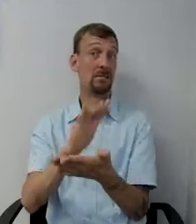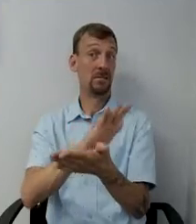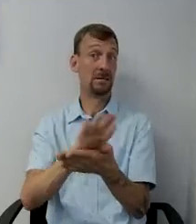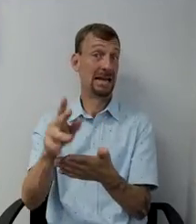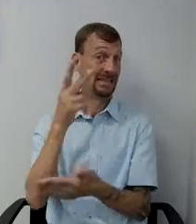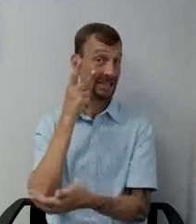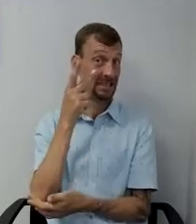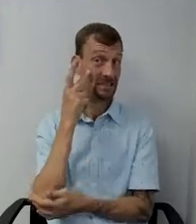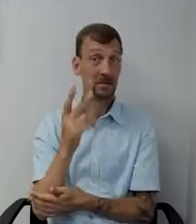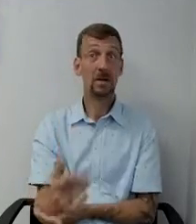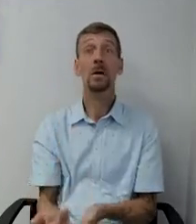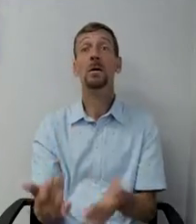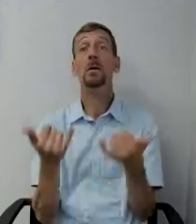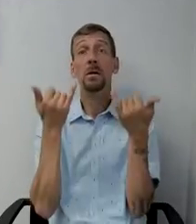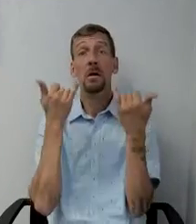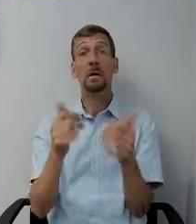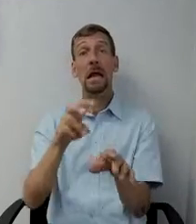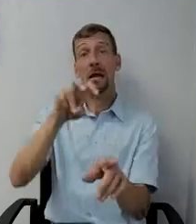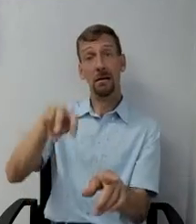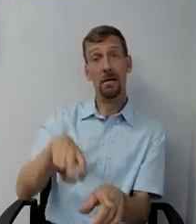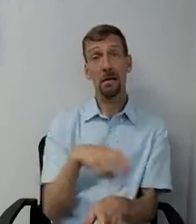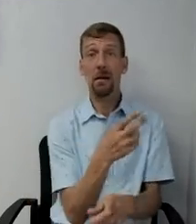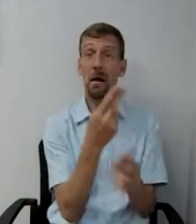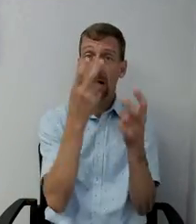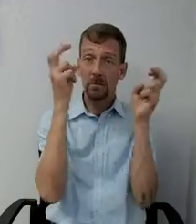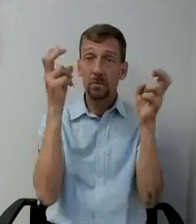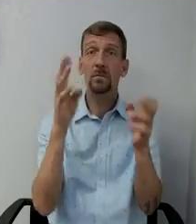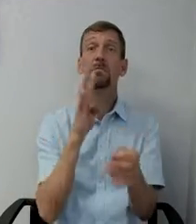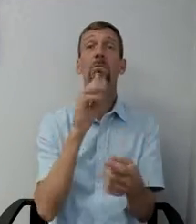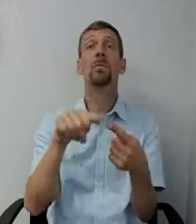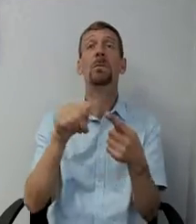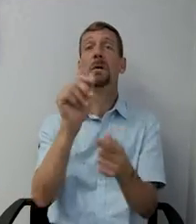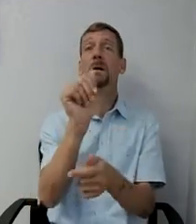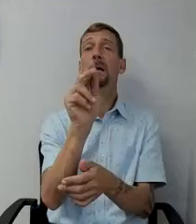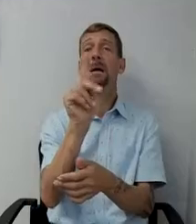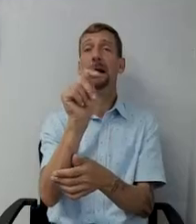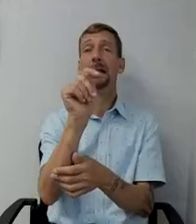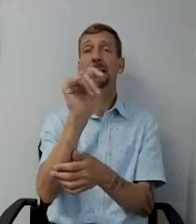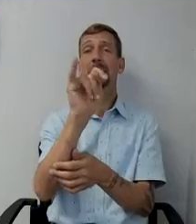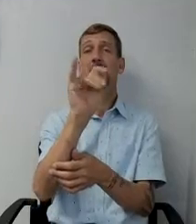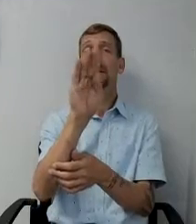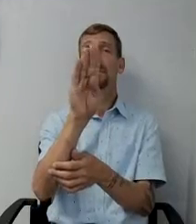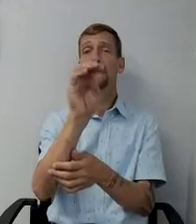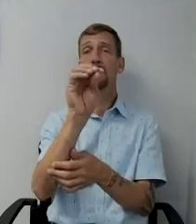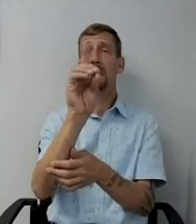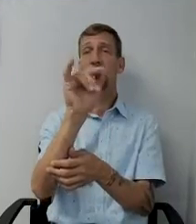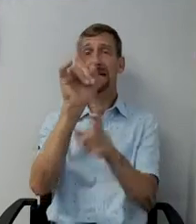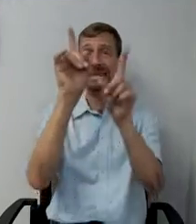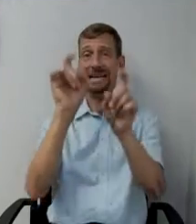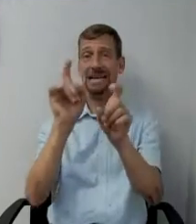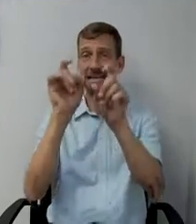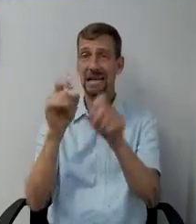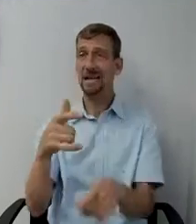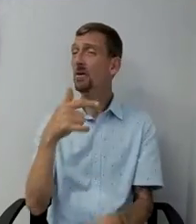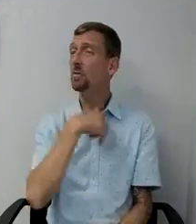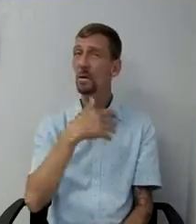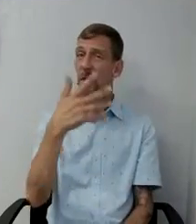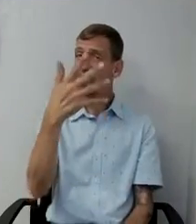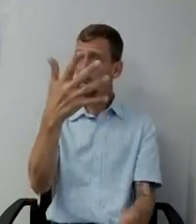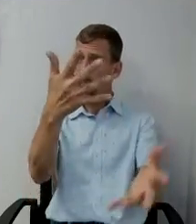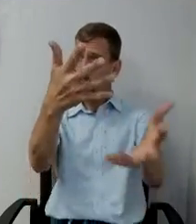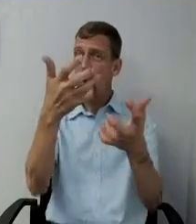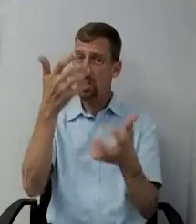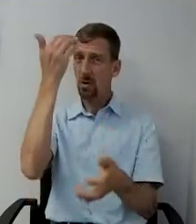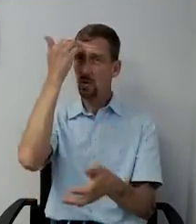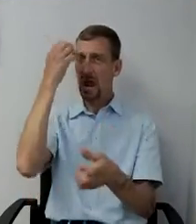Okay, so let's move into the antibody testing. Um, how many employees have tested positive? We were all looking forward